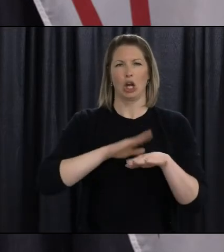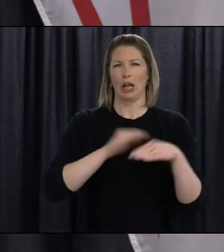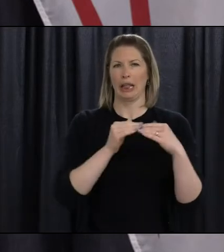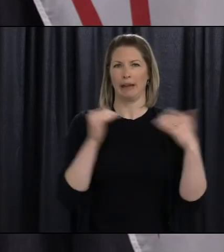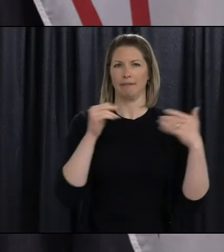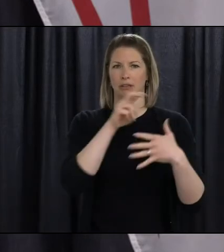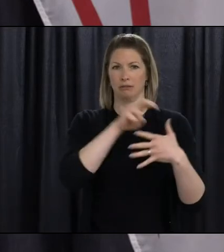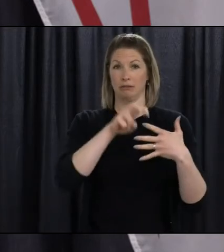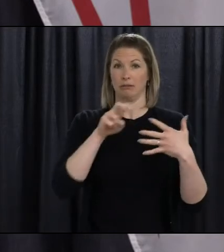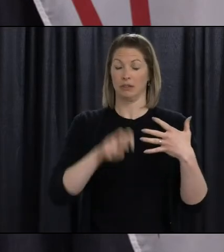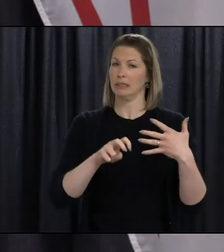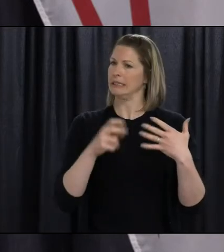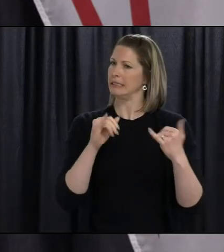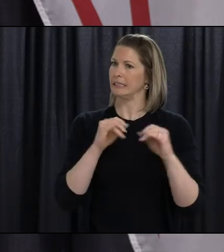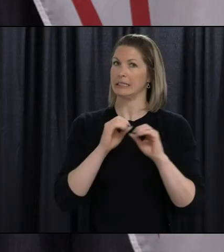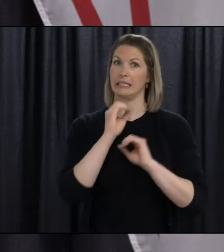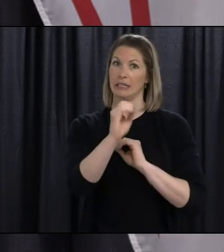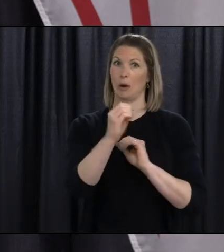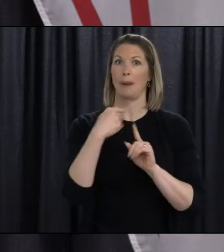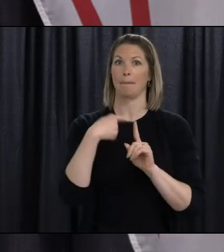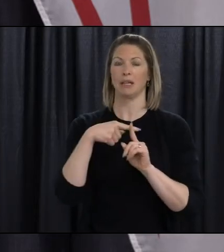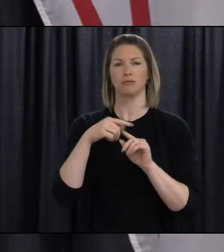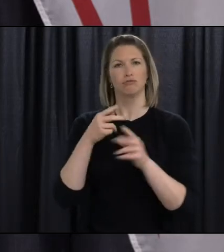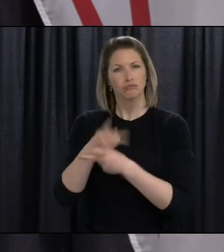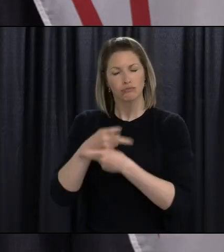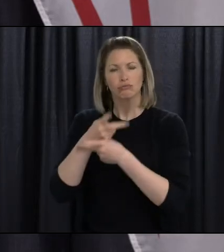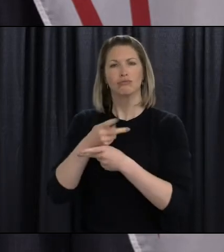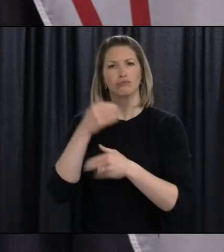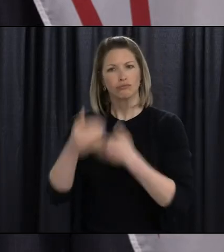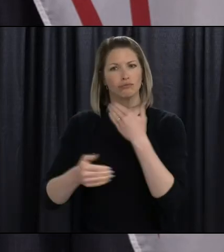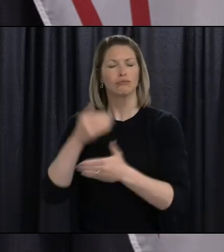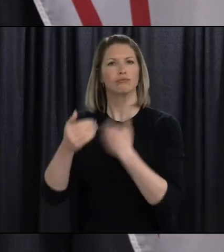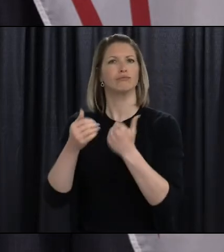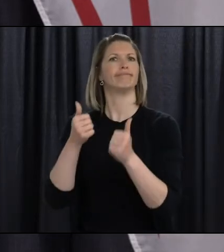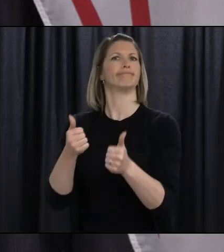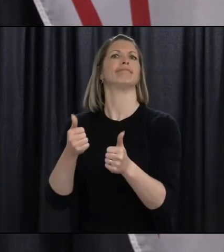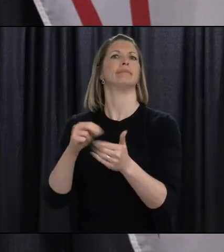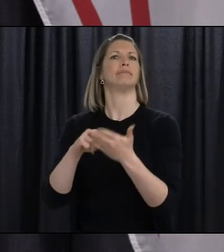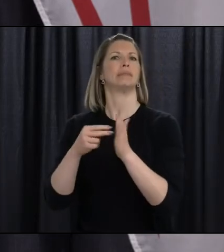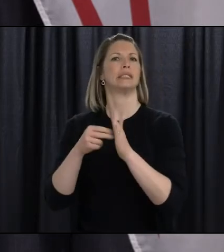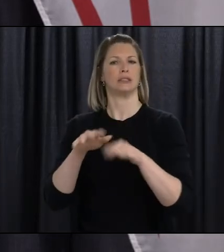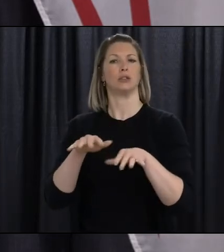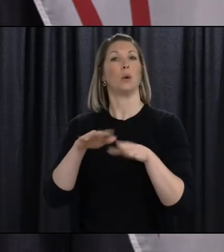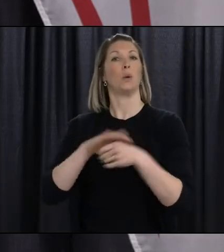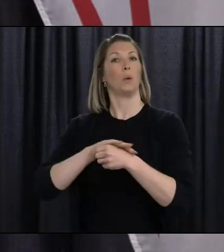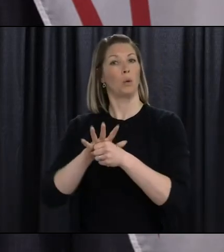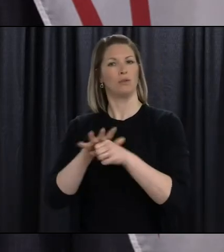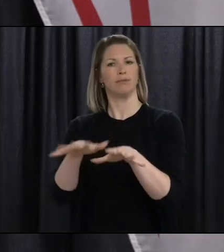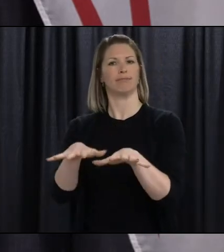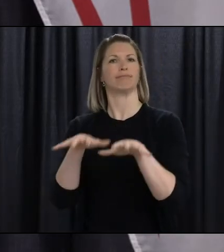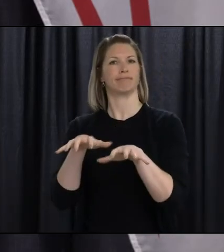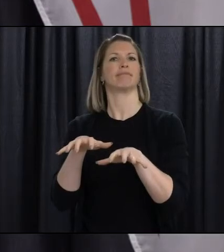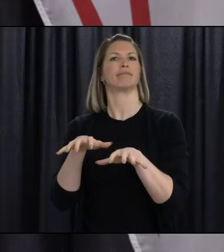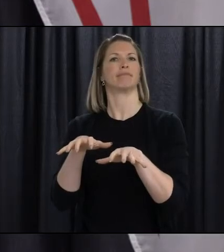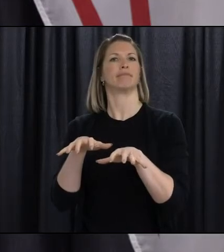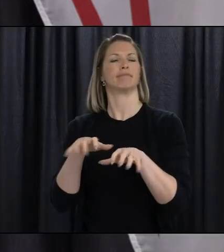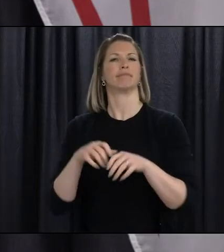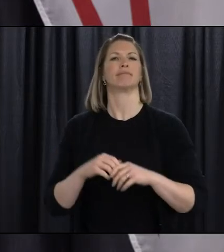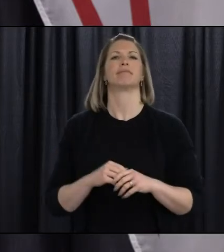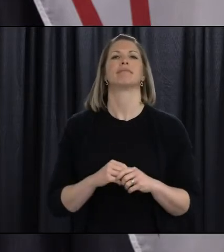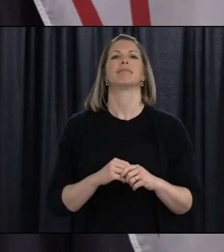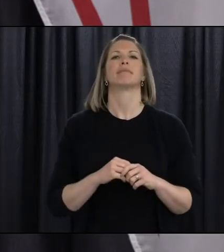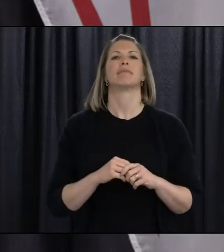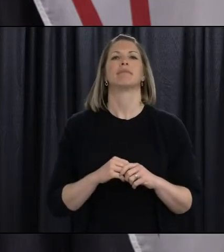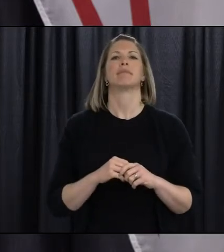public health guidance and orders in place will give us the best chance of remaining in good standing against this virus. As we begin to open